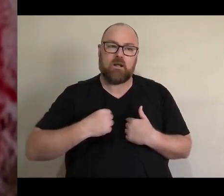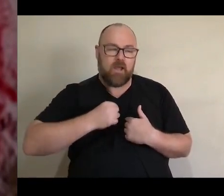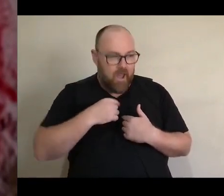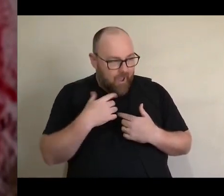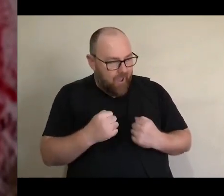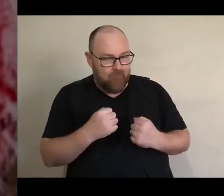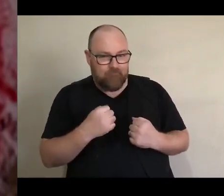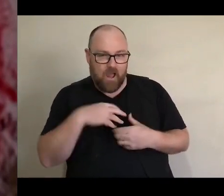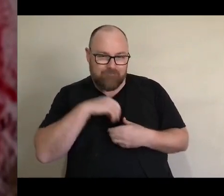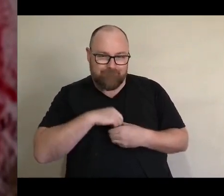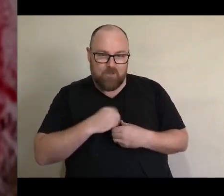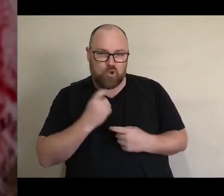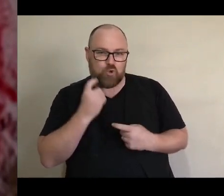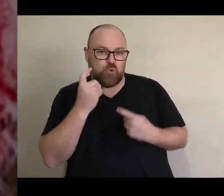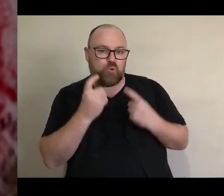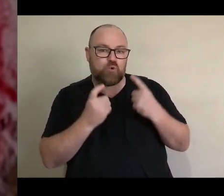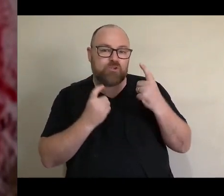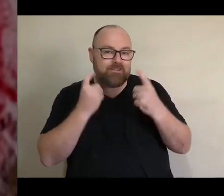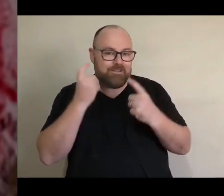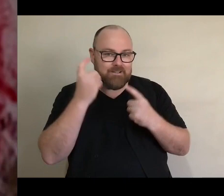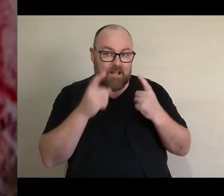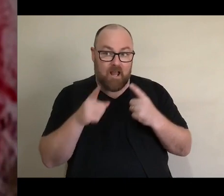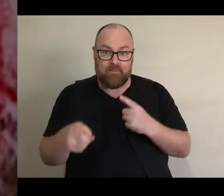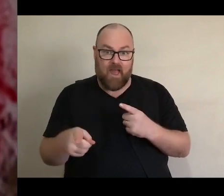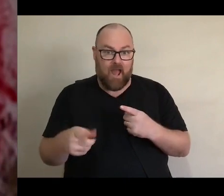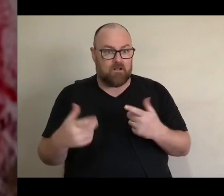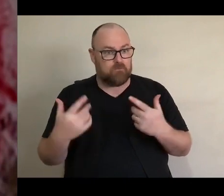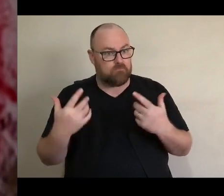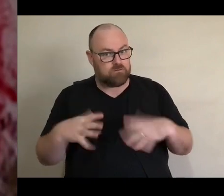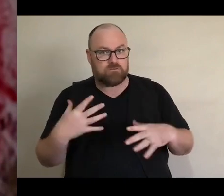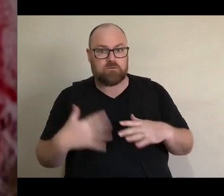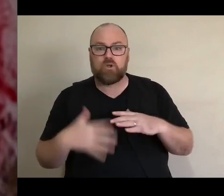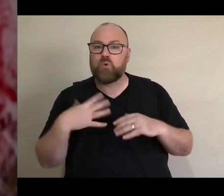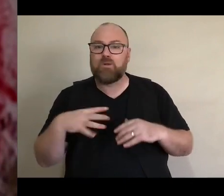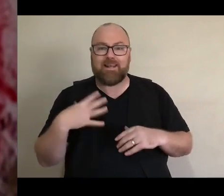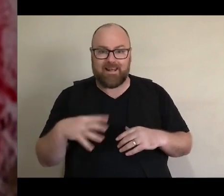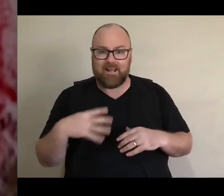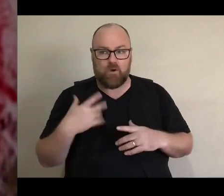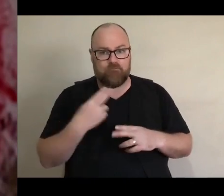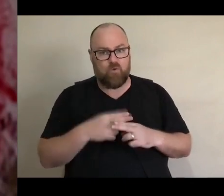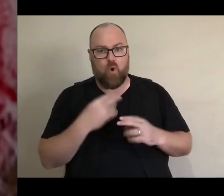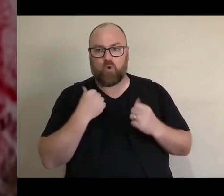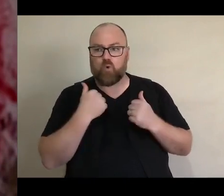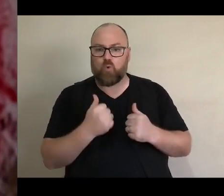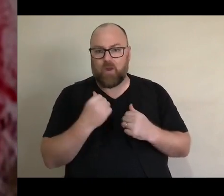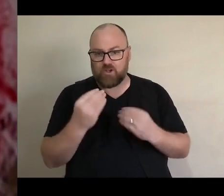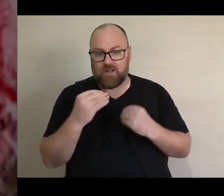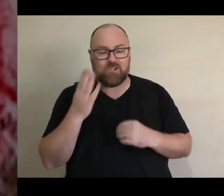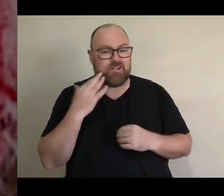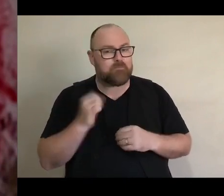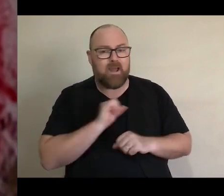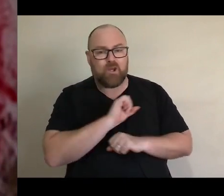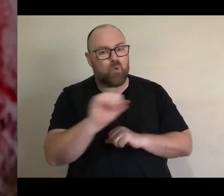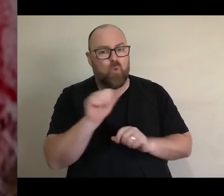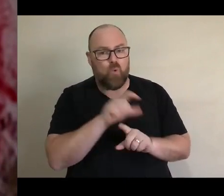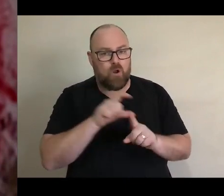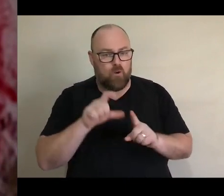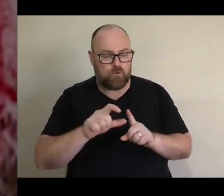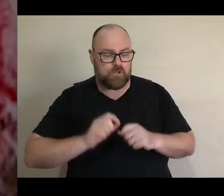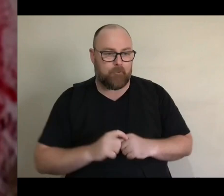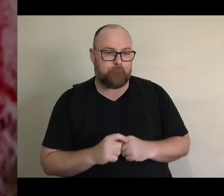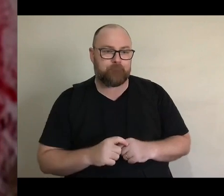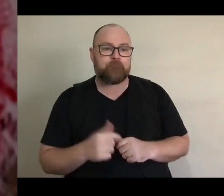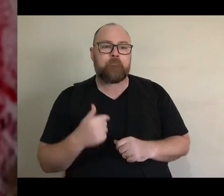that is foundational to all good education, don't matter what culture you're from. I just wanted to note